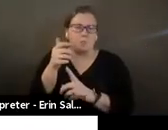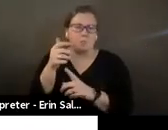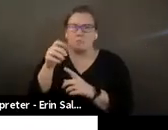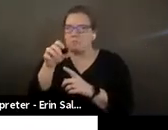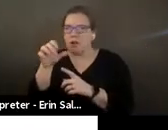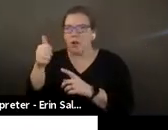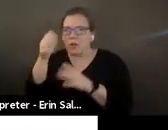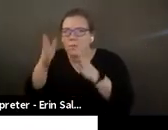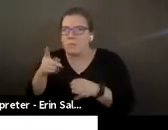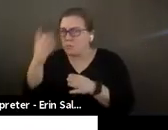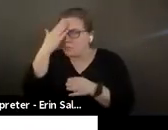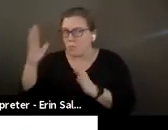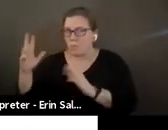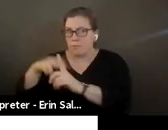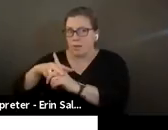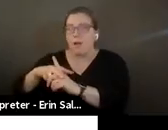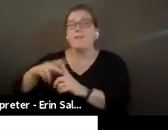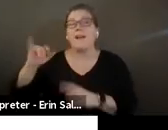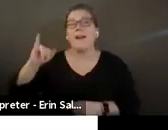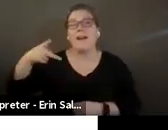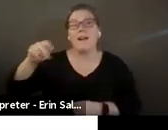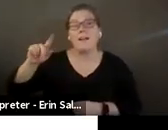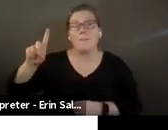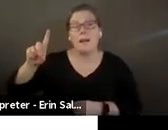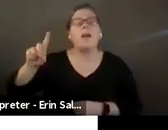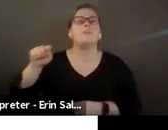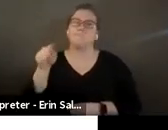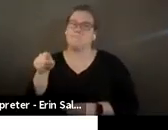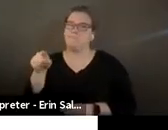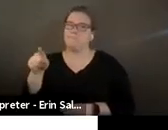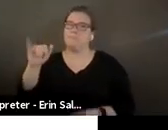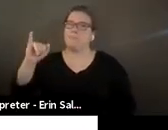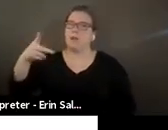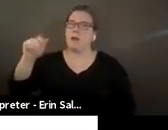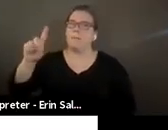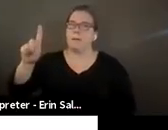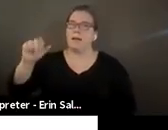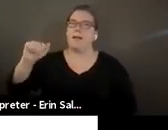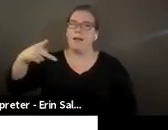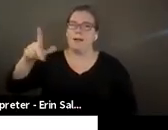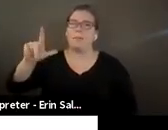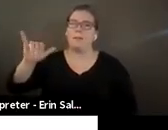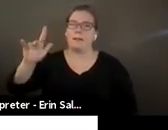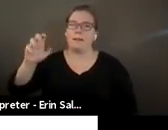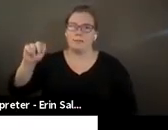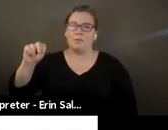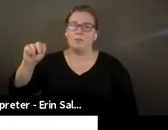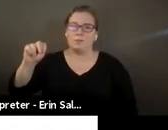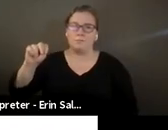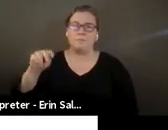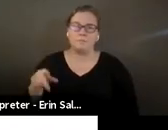iPad, you would use the application that states iPad application. I do